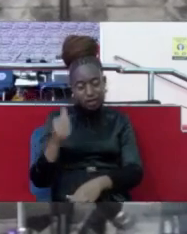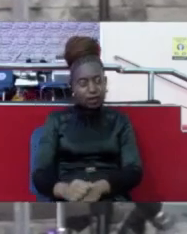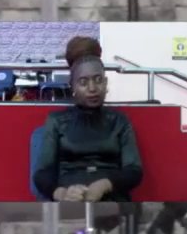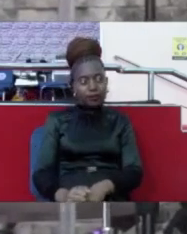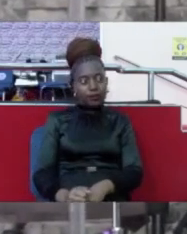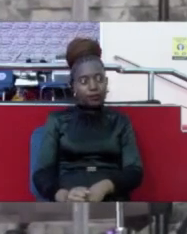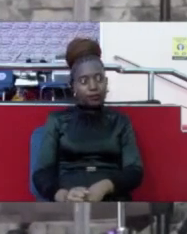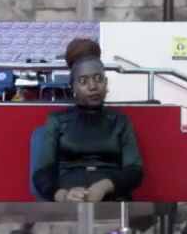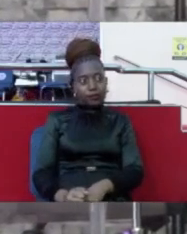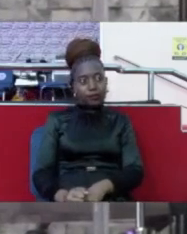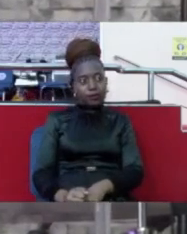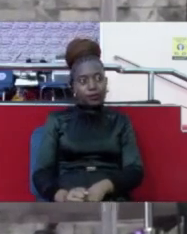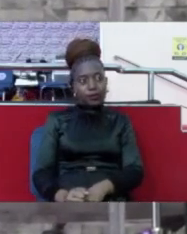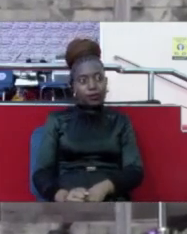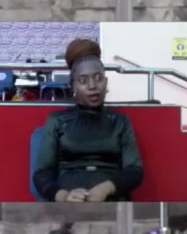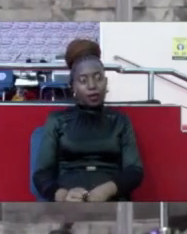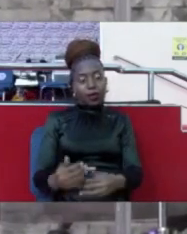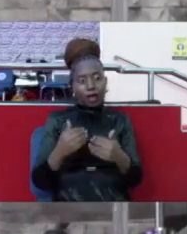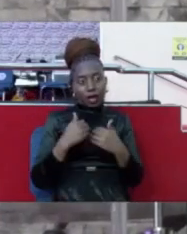There is a law